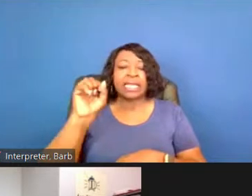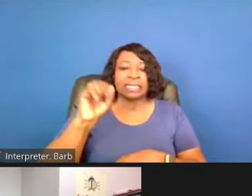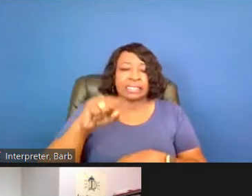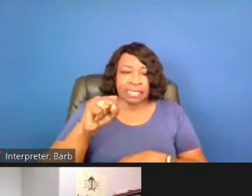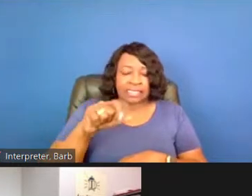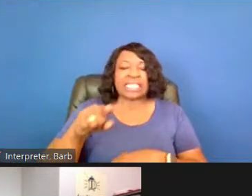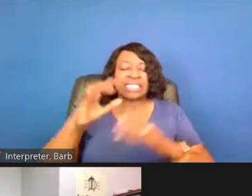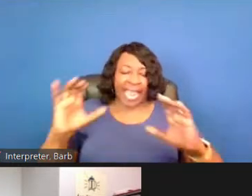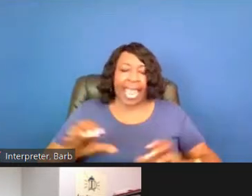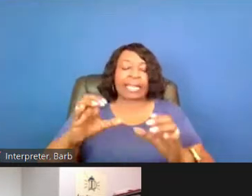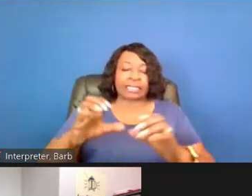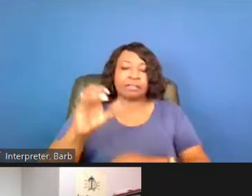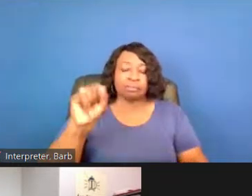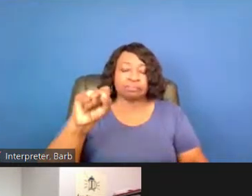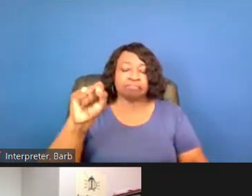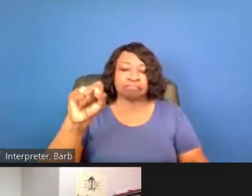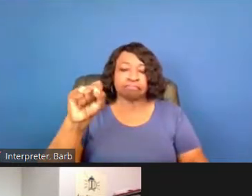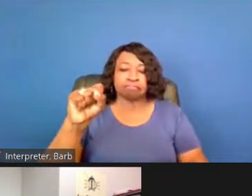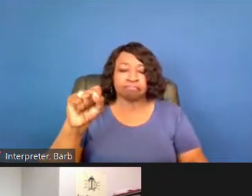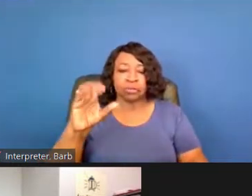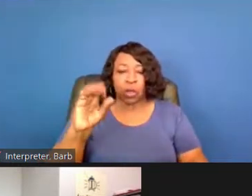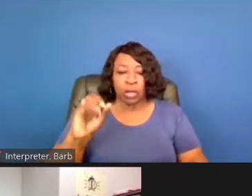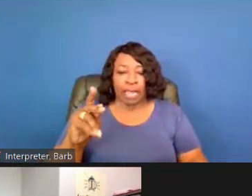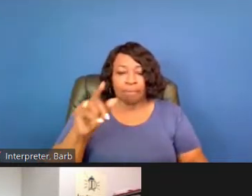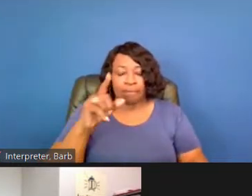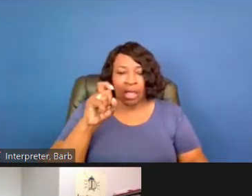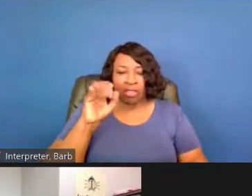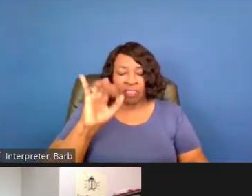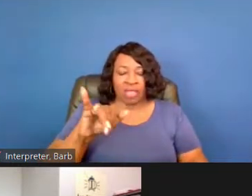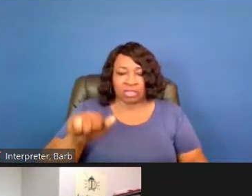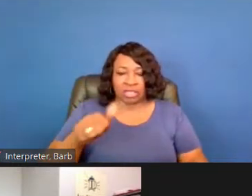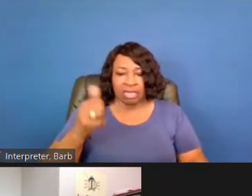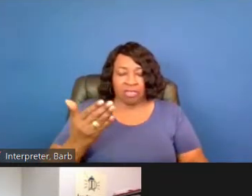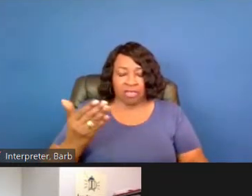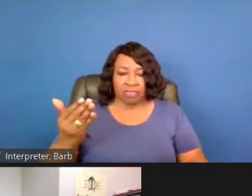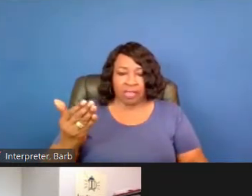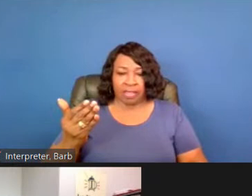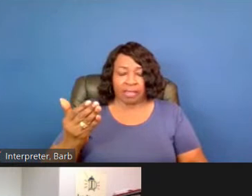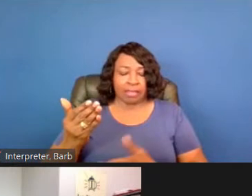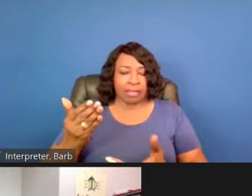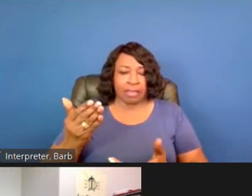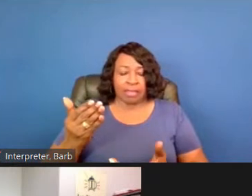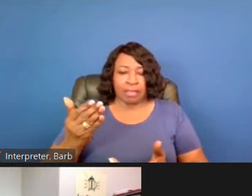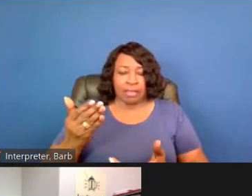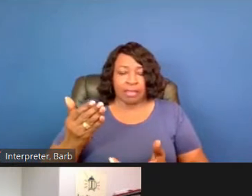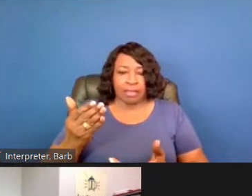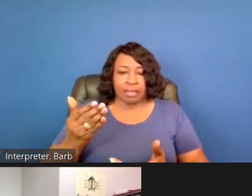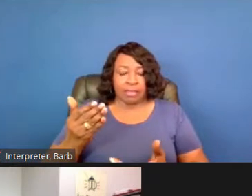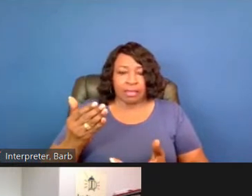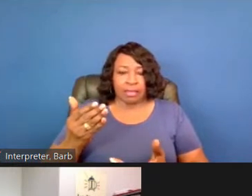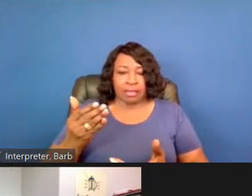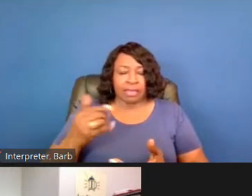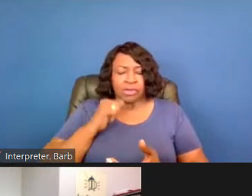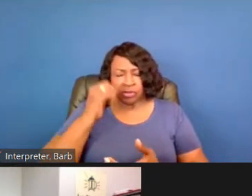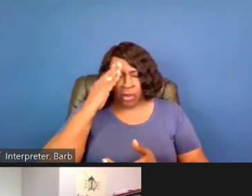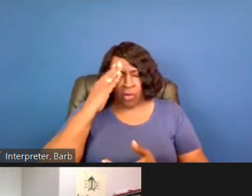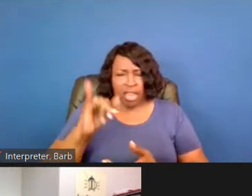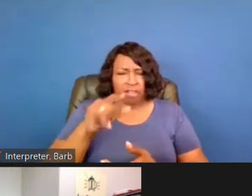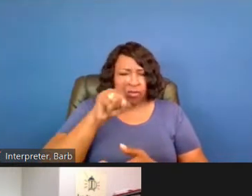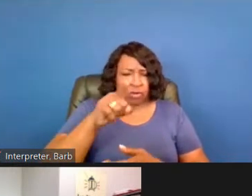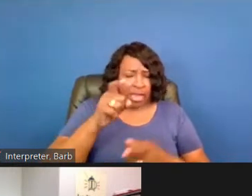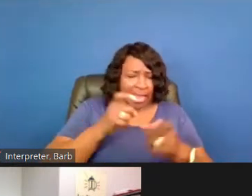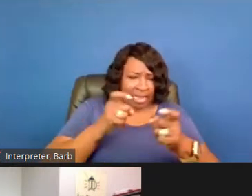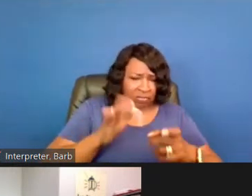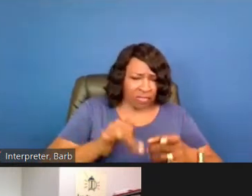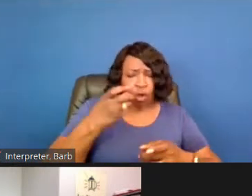active. Okay, because that's another thing. If I don't know if that would be handled by you or